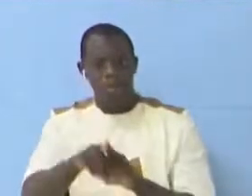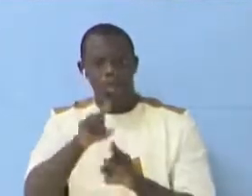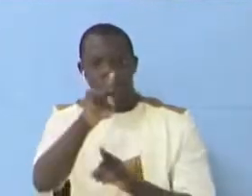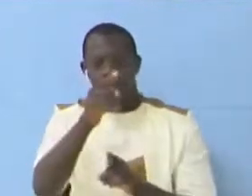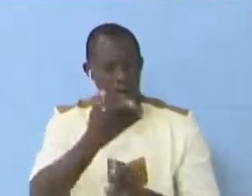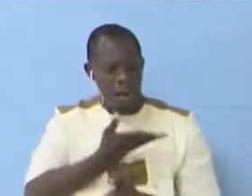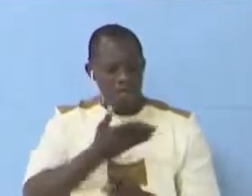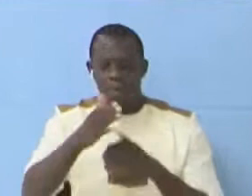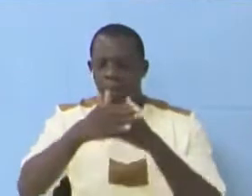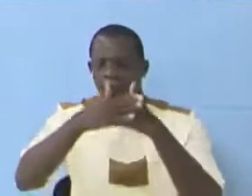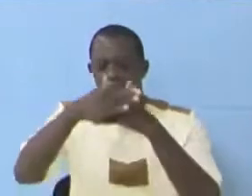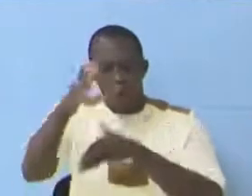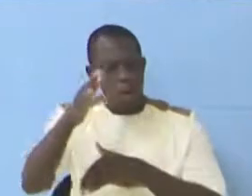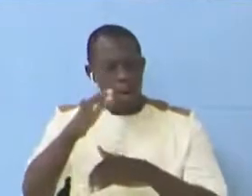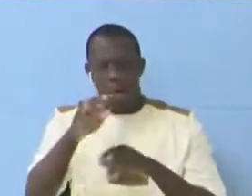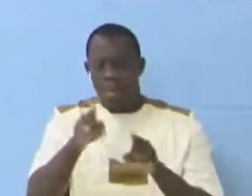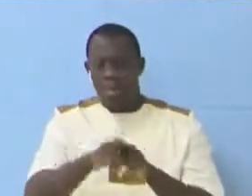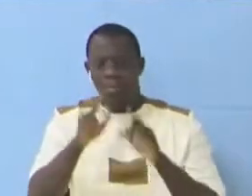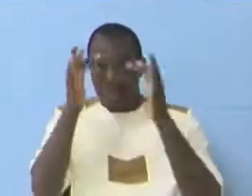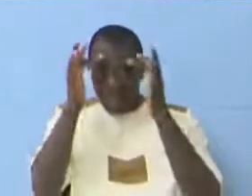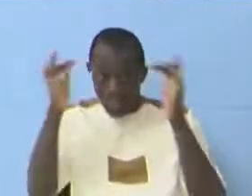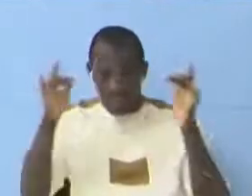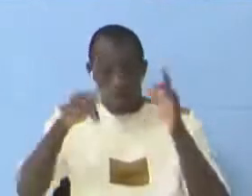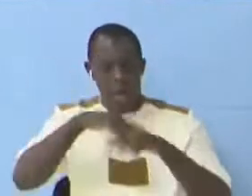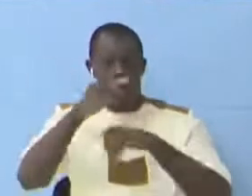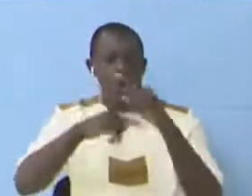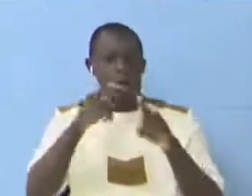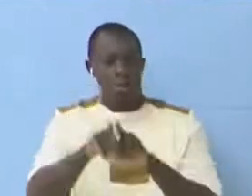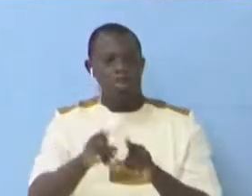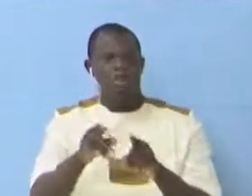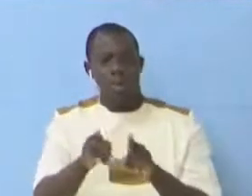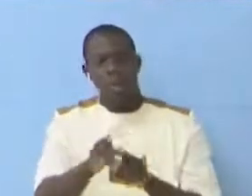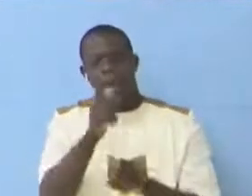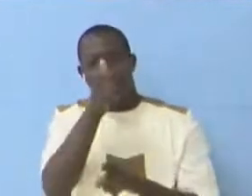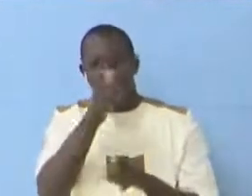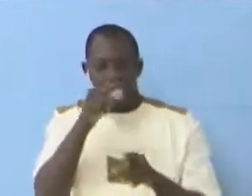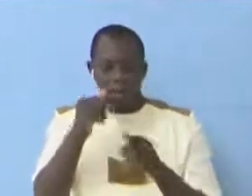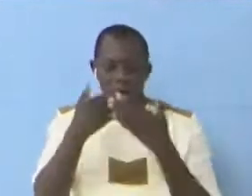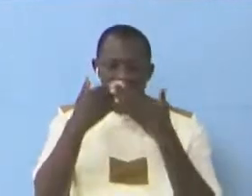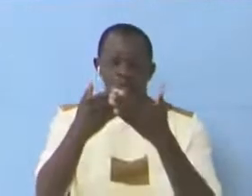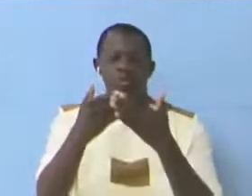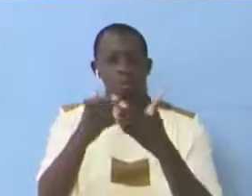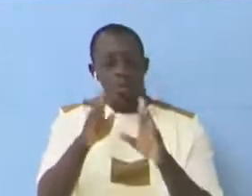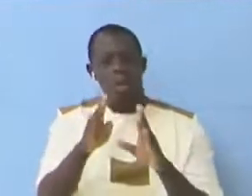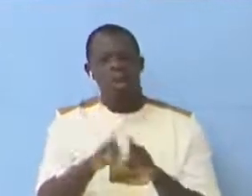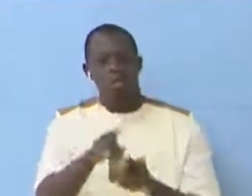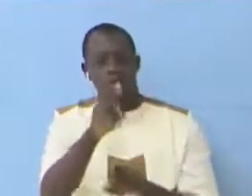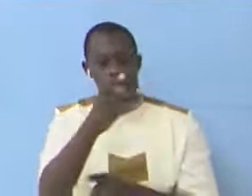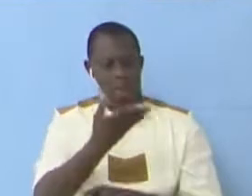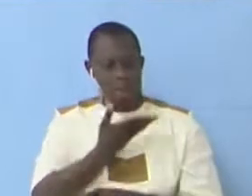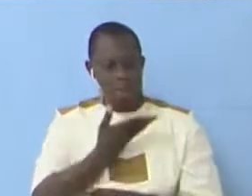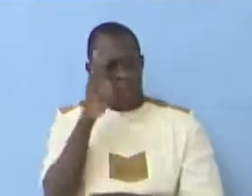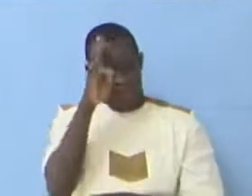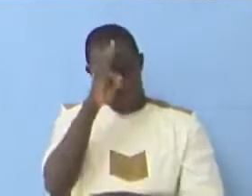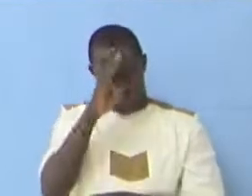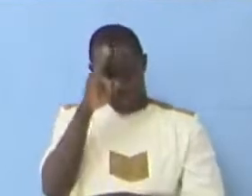nga xam-xam lool ci nga xam ne moo aju ci mbiri ay gëstu. Do you have a theory, a reason